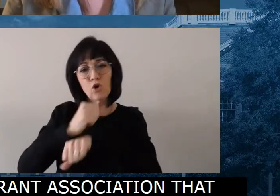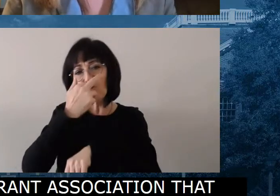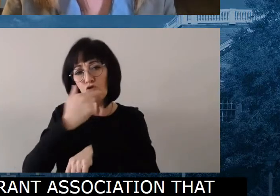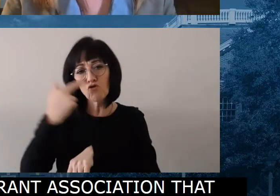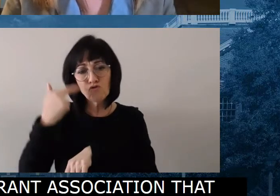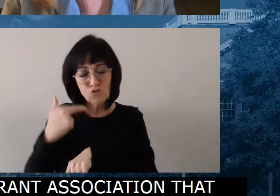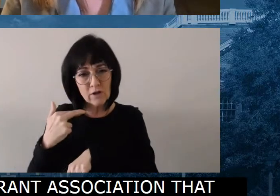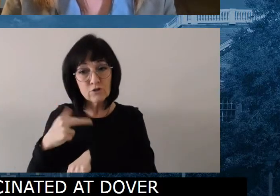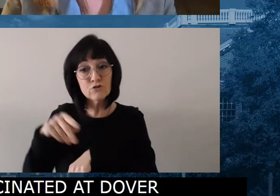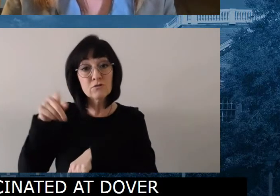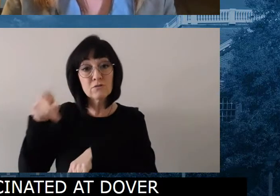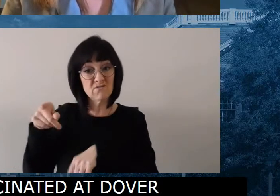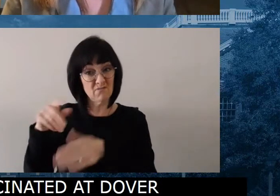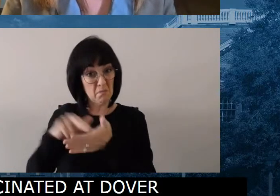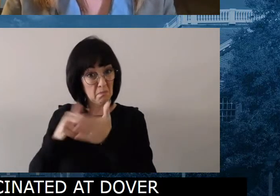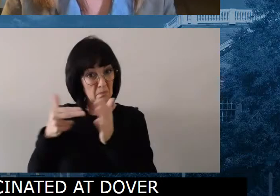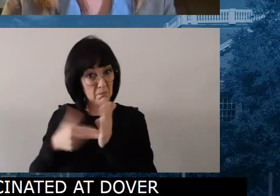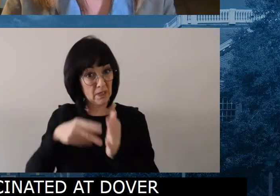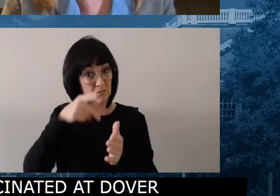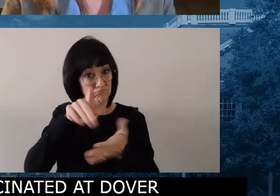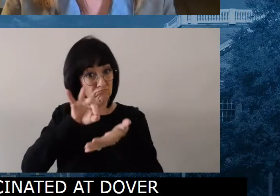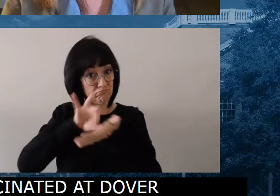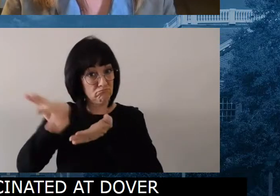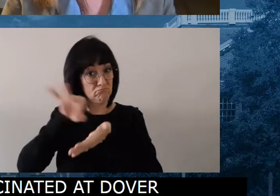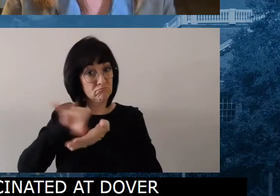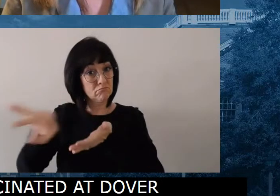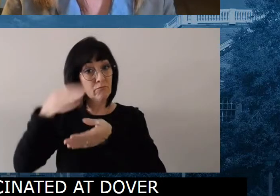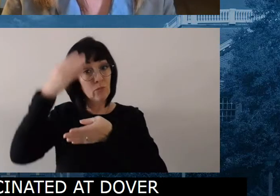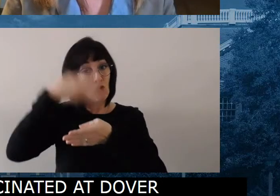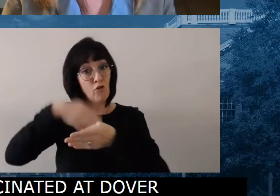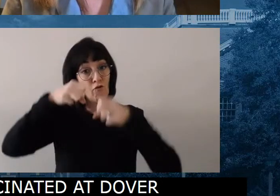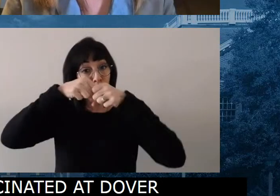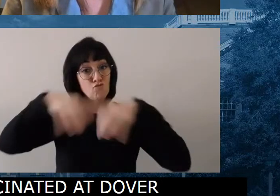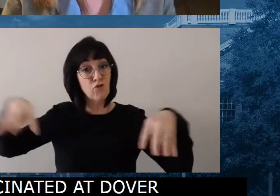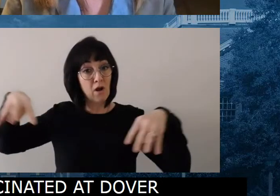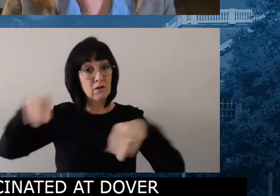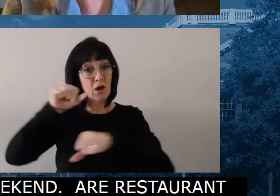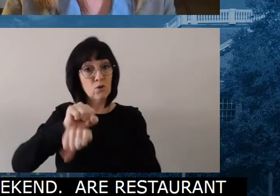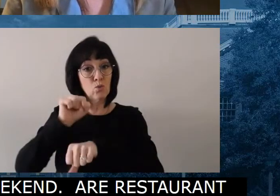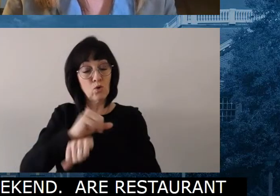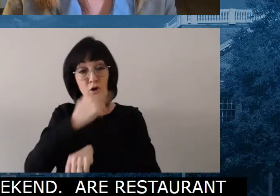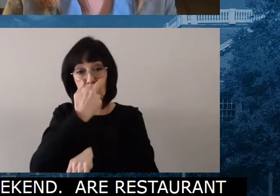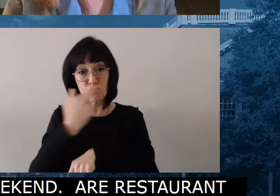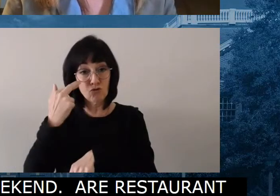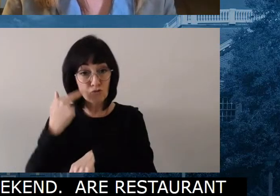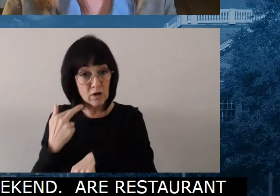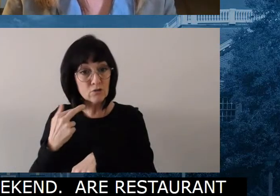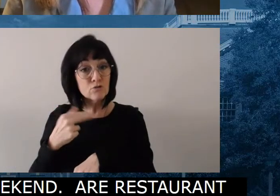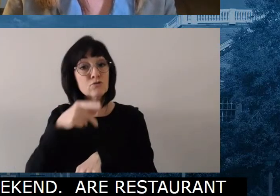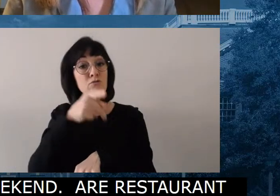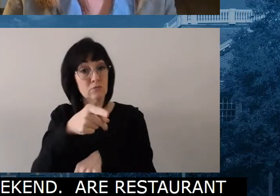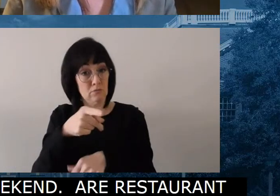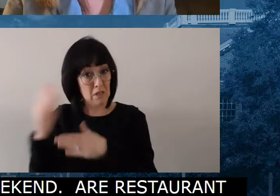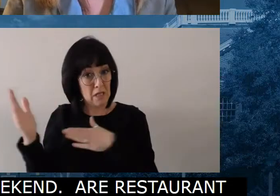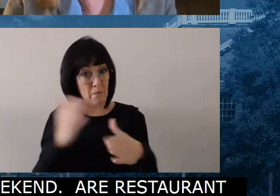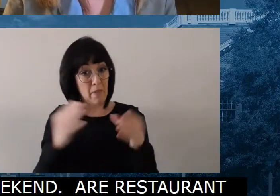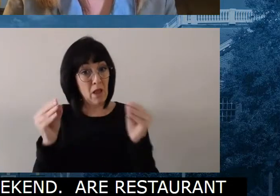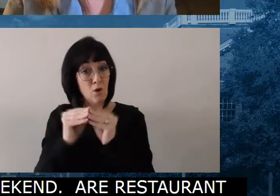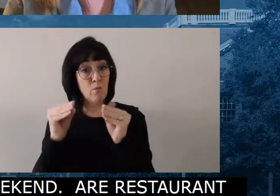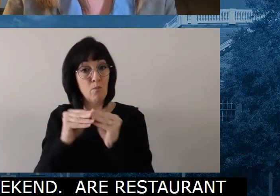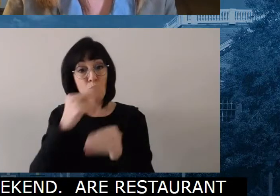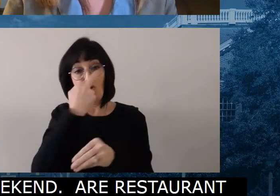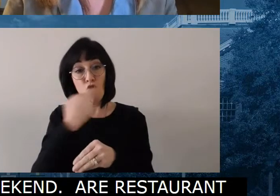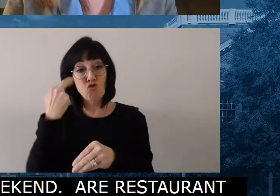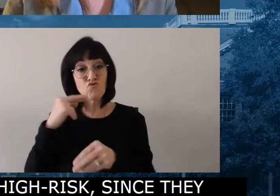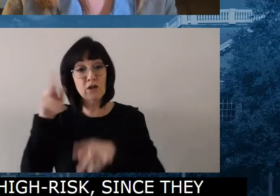considered frontline and high risk since they were invited? And do you plan to continue to get more restaurant workers vaccinated in the coming weeks?